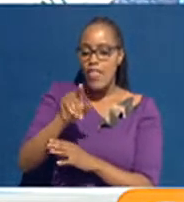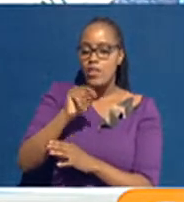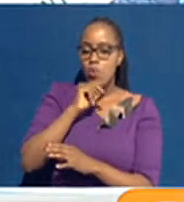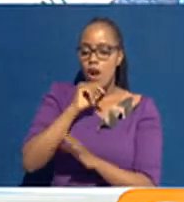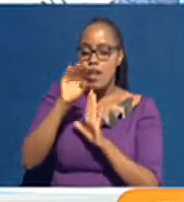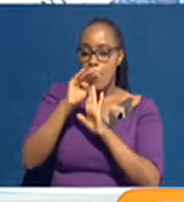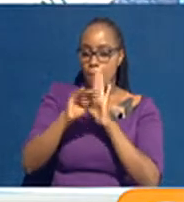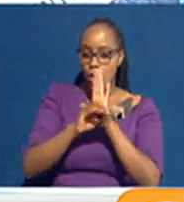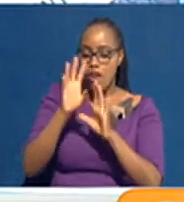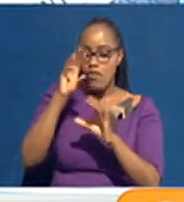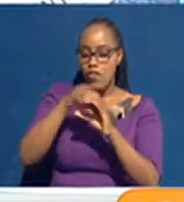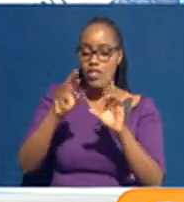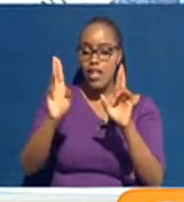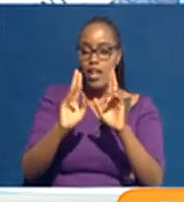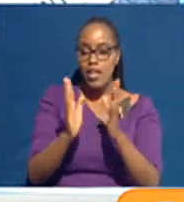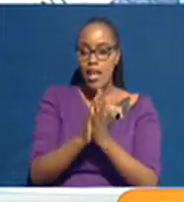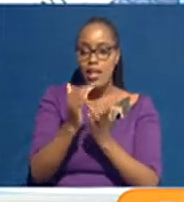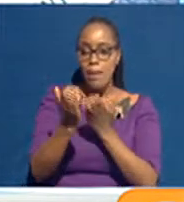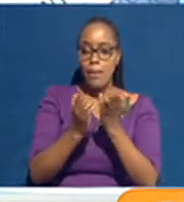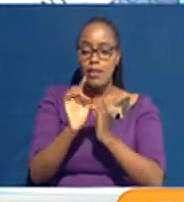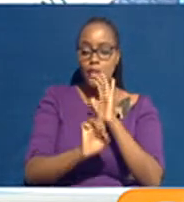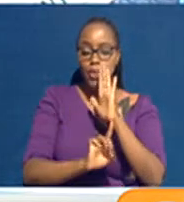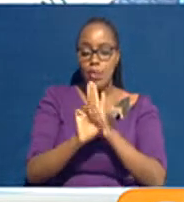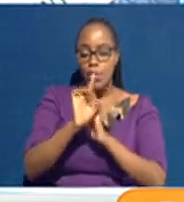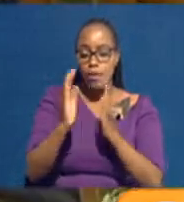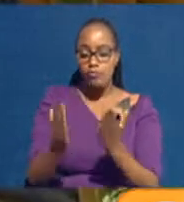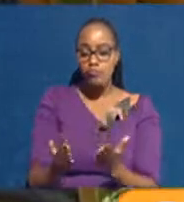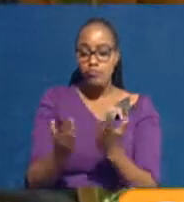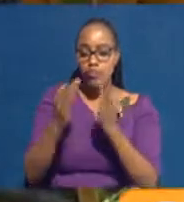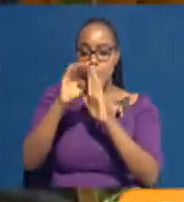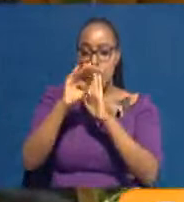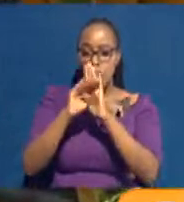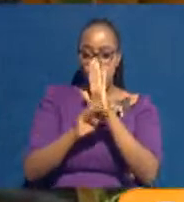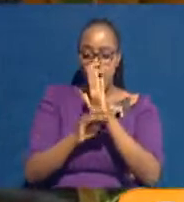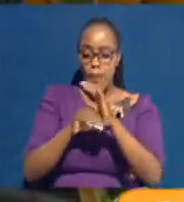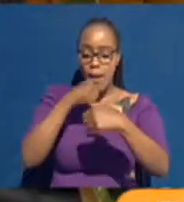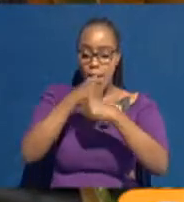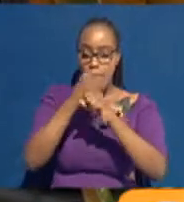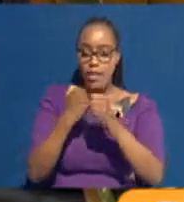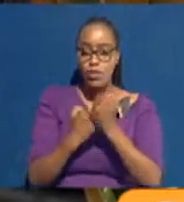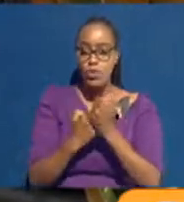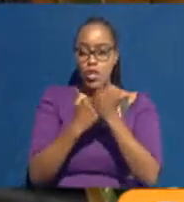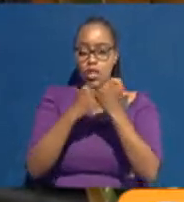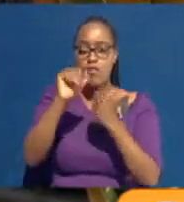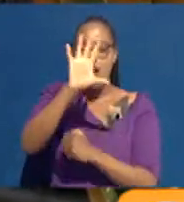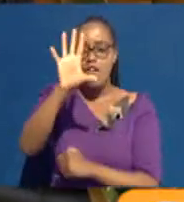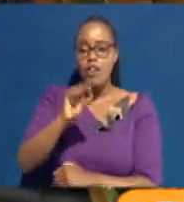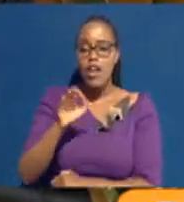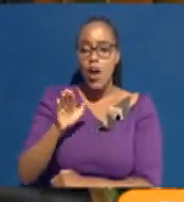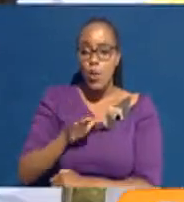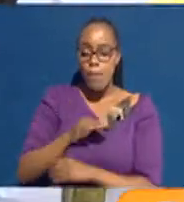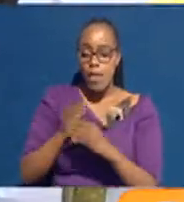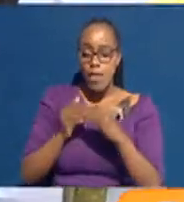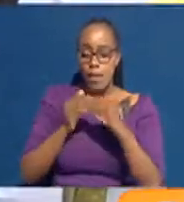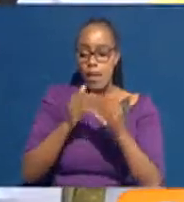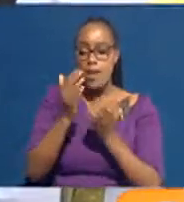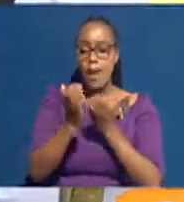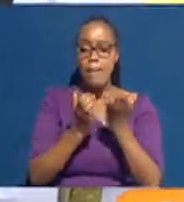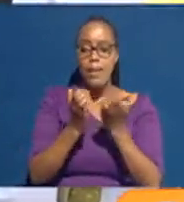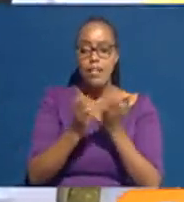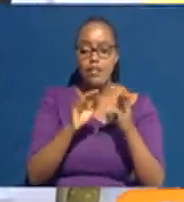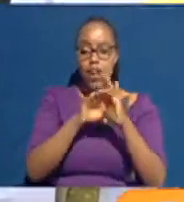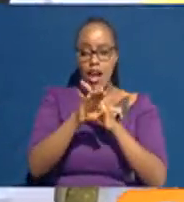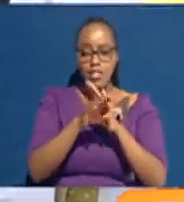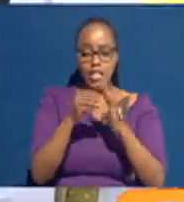an investor readiness and business development accelerator program designed to support African women-led enterprises